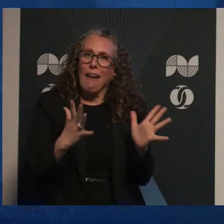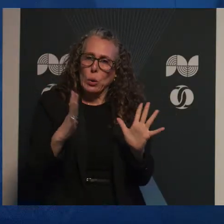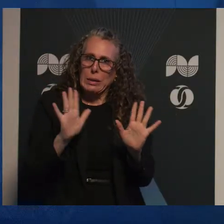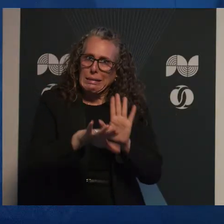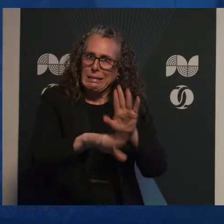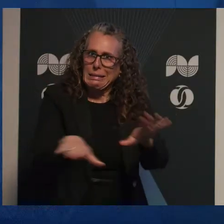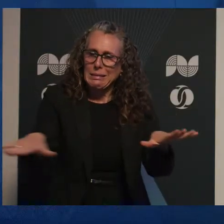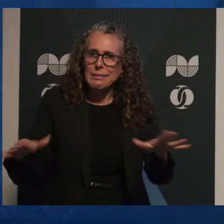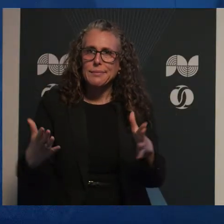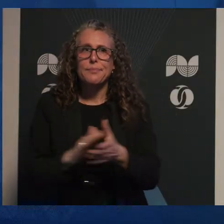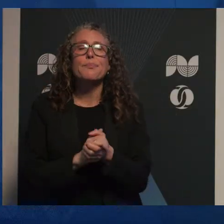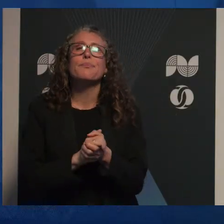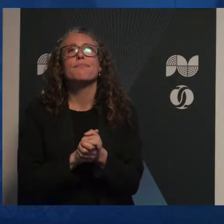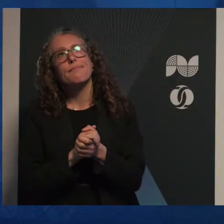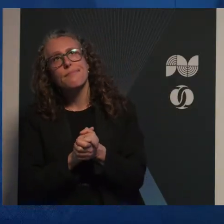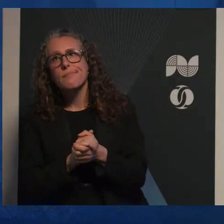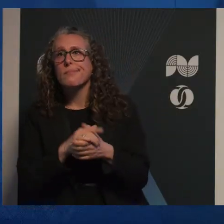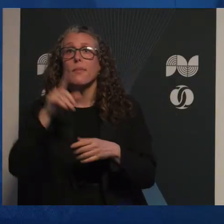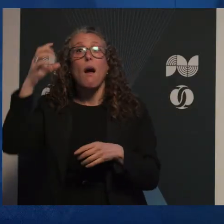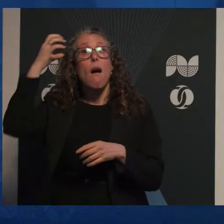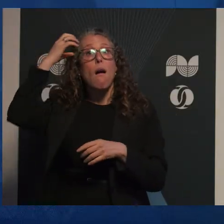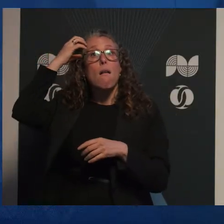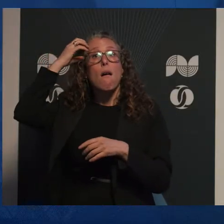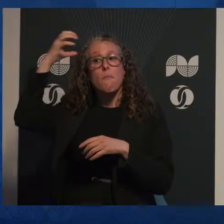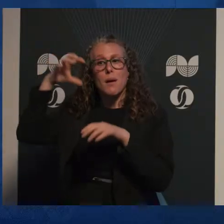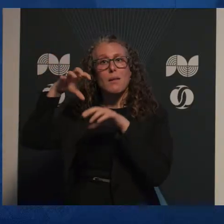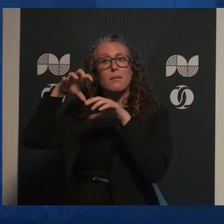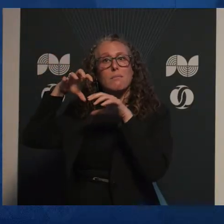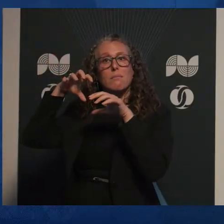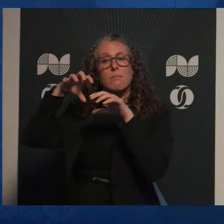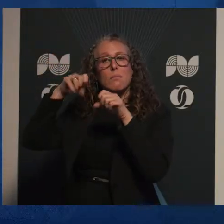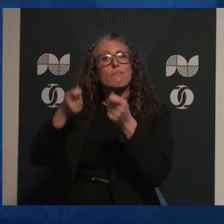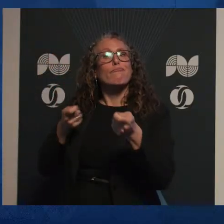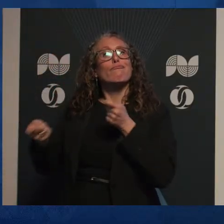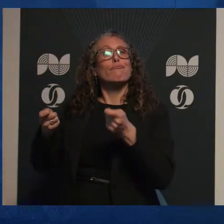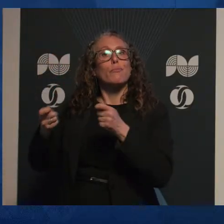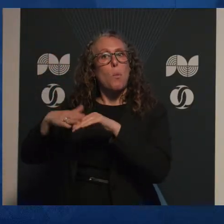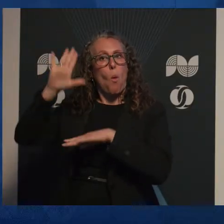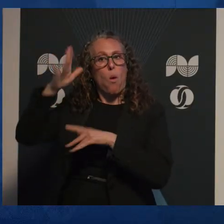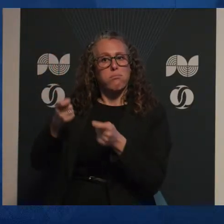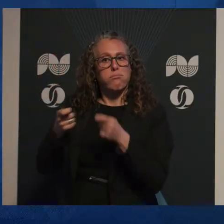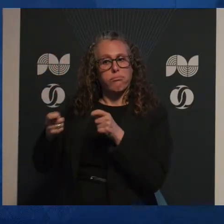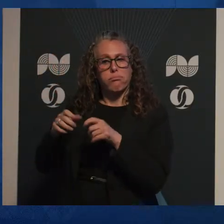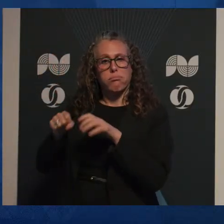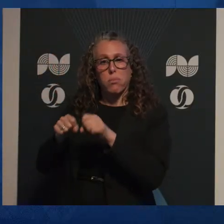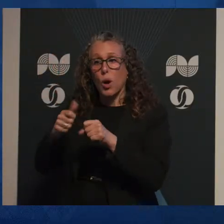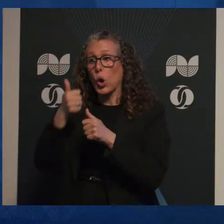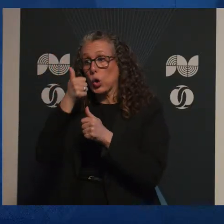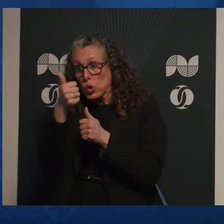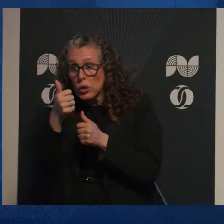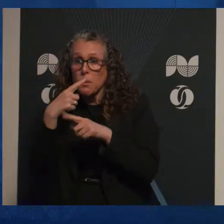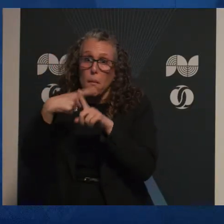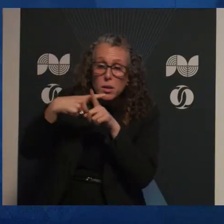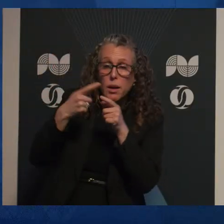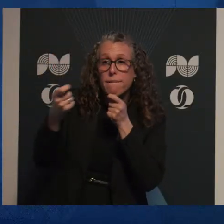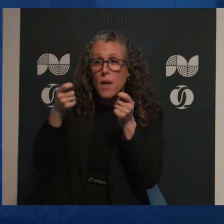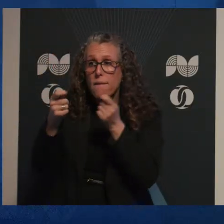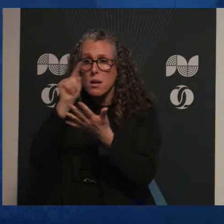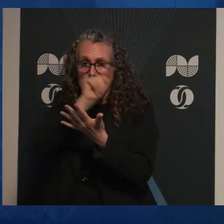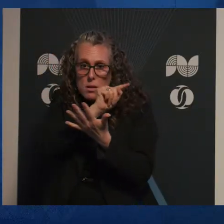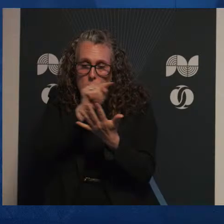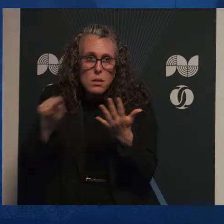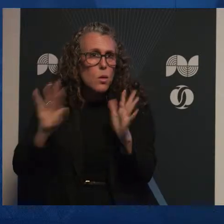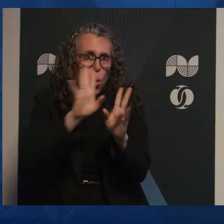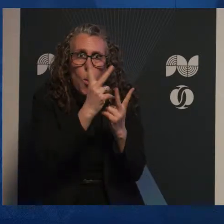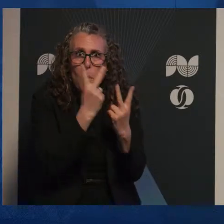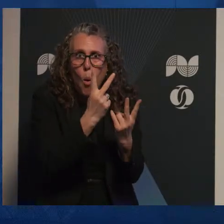work with an SOE, the supervisory arrangements, good governance, these things continue to be very important.